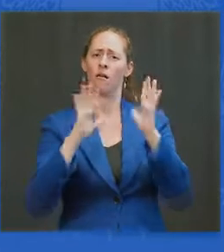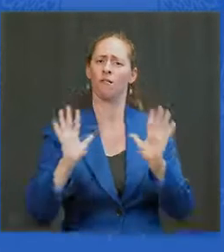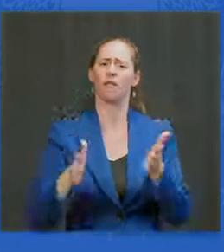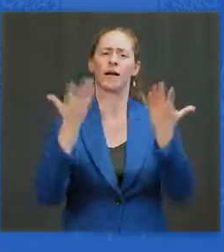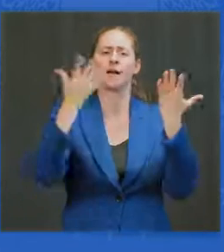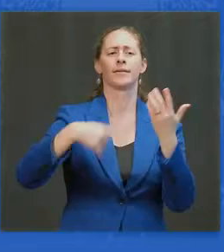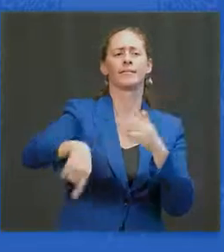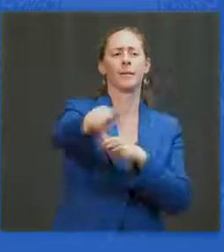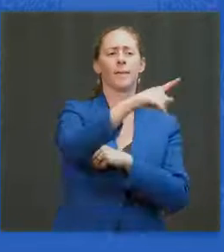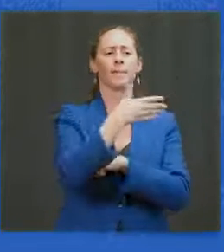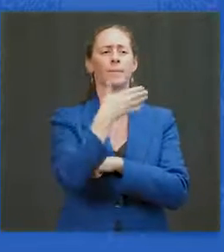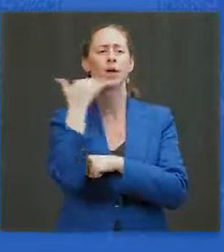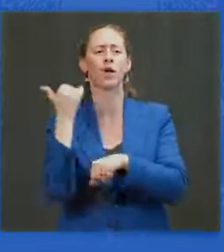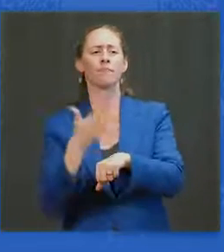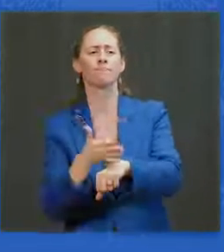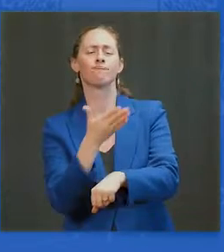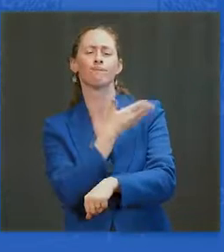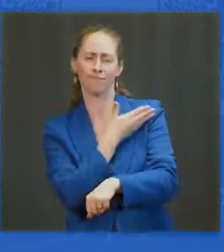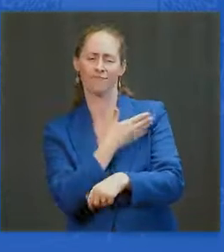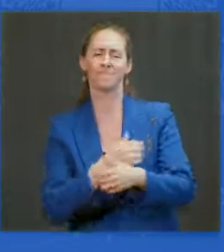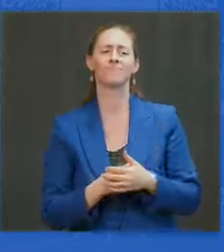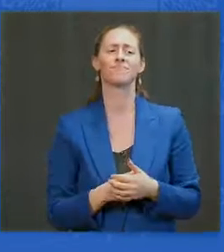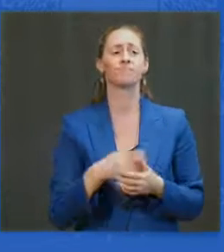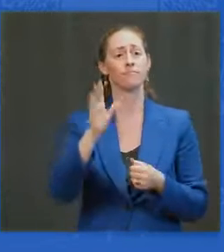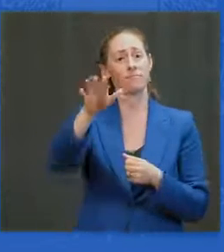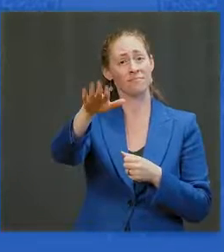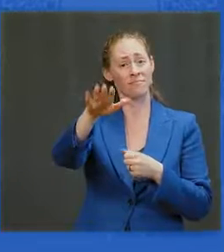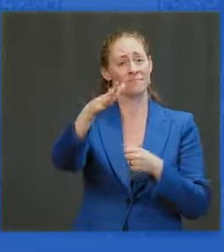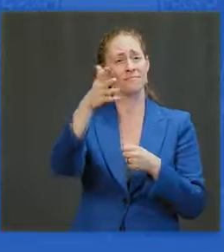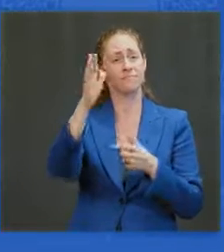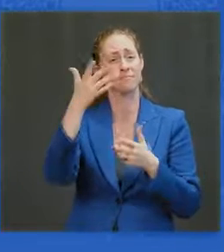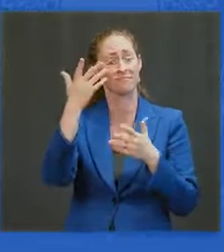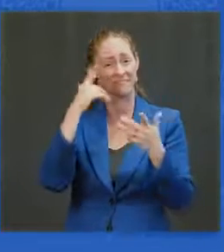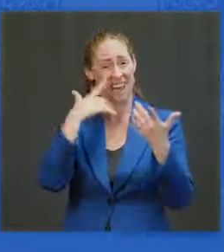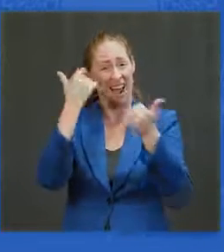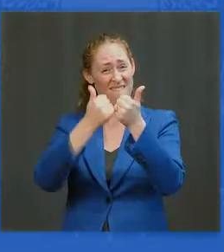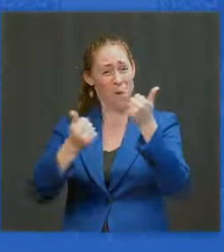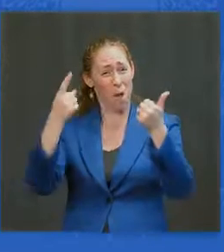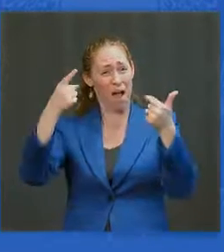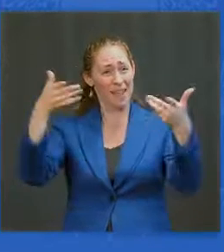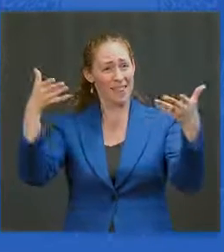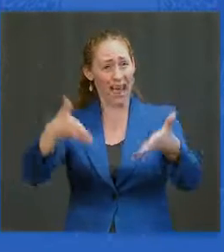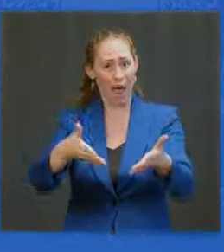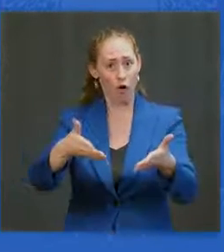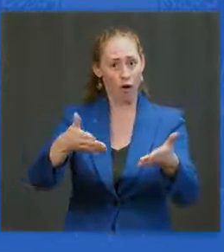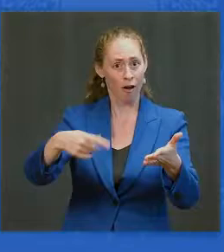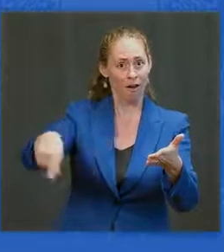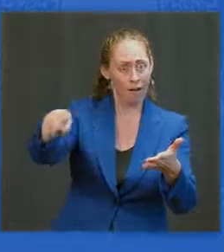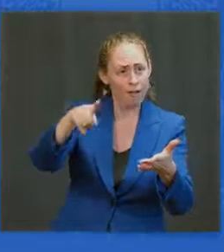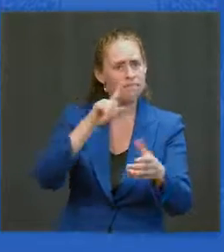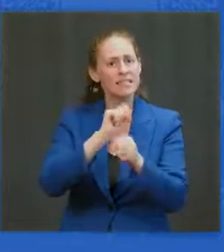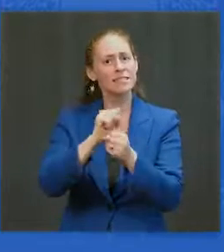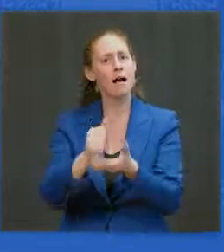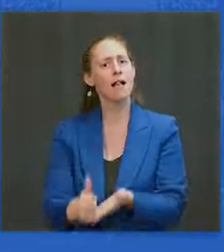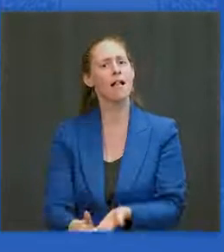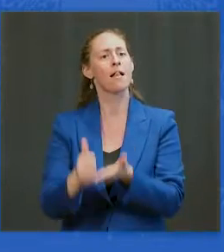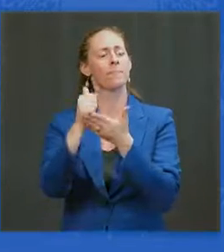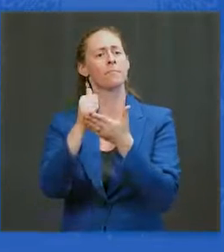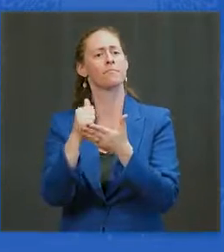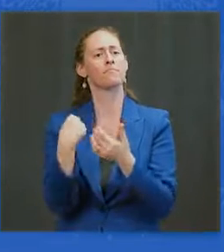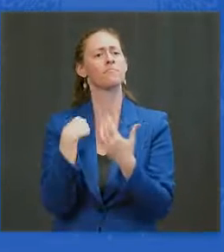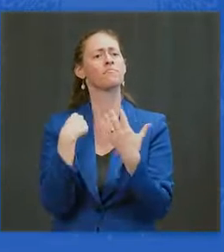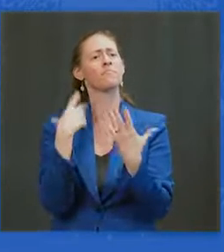think everyone who did it was there. Look, I also want to thank everyone who voted to support the John Lewis Voting Rights